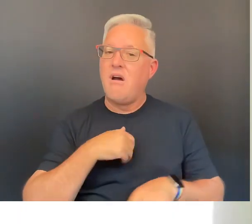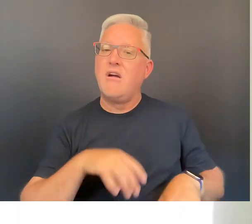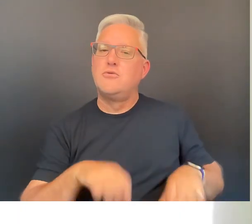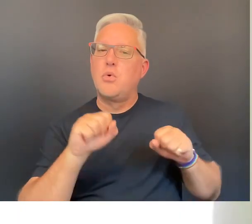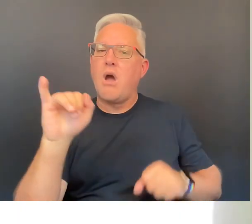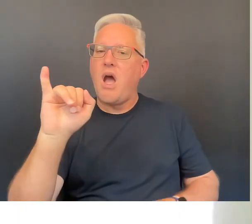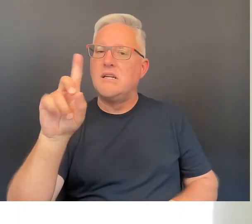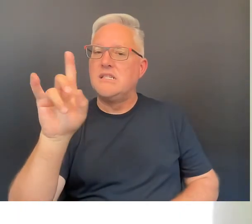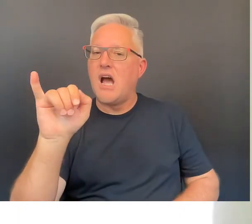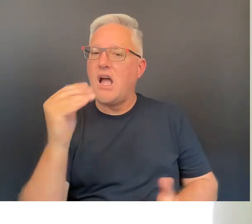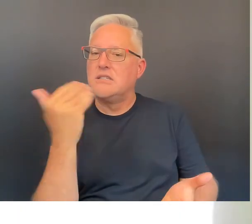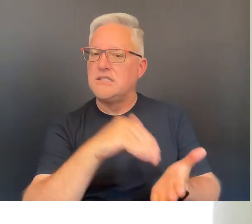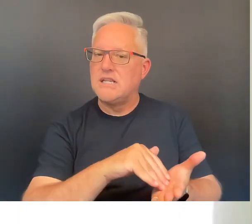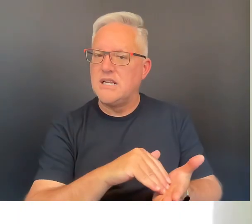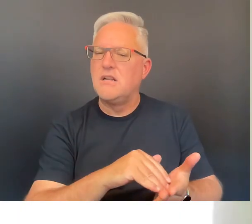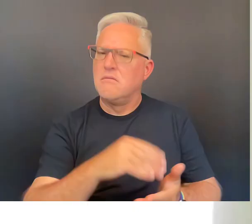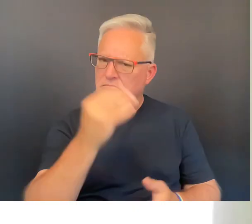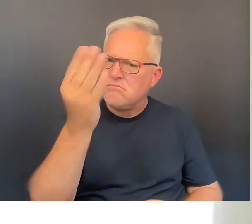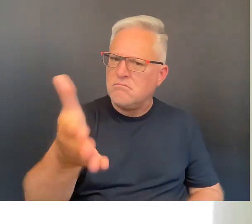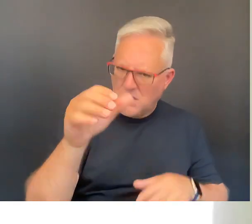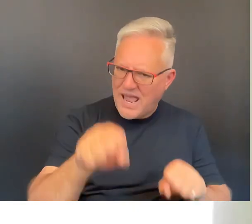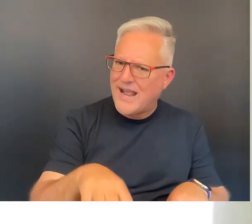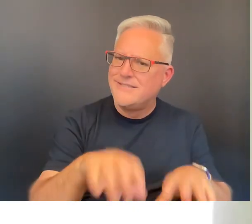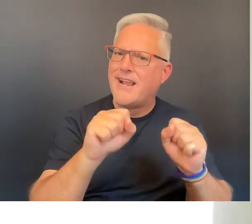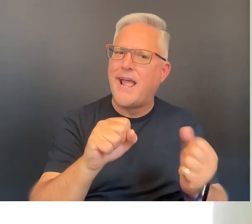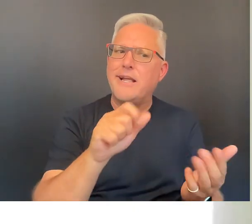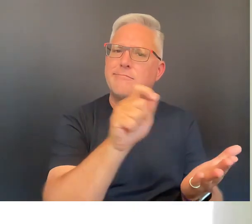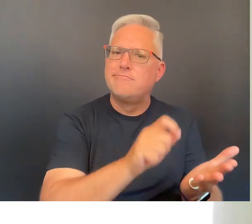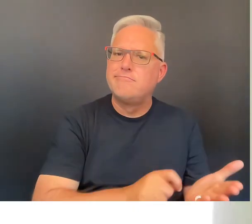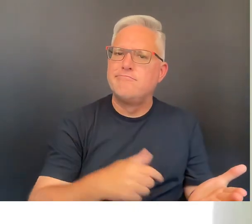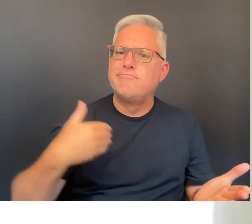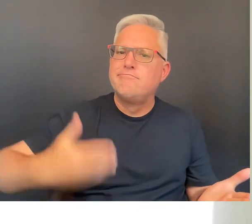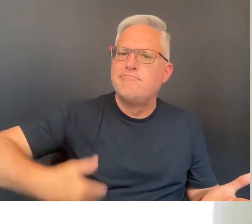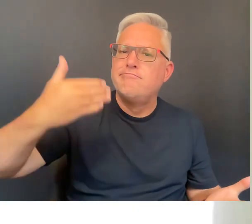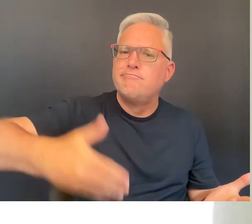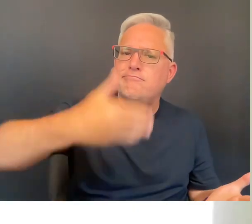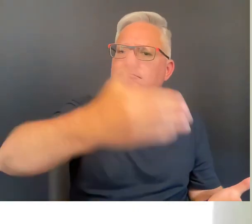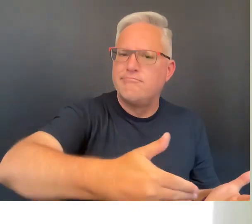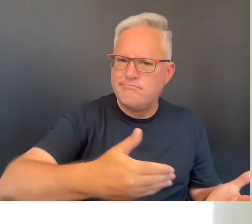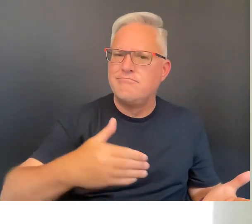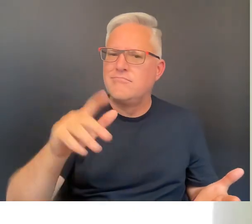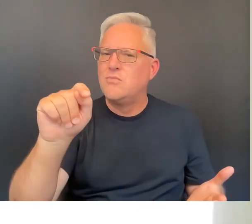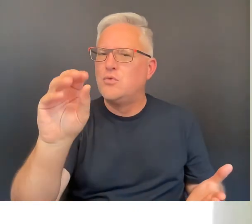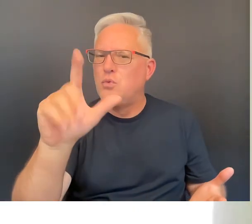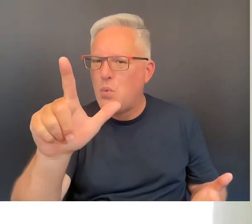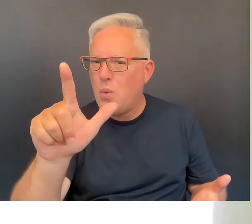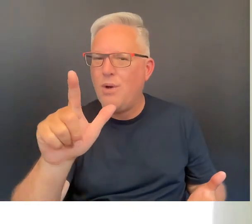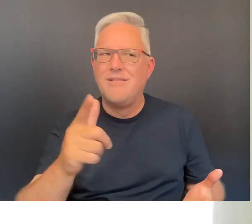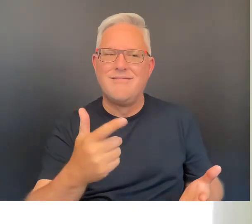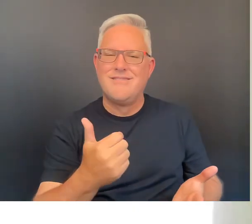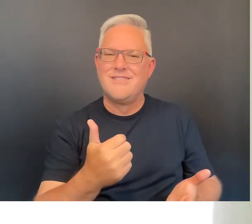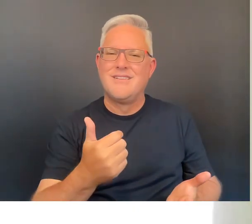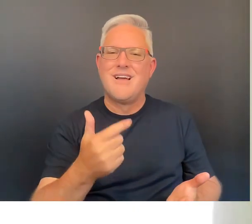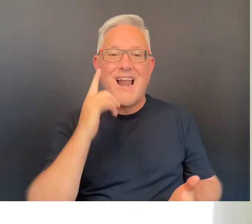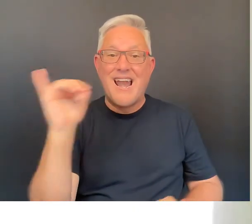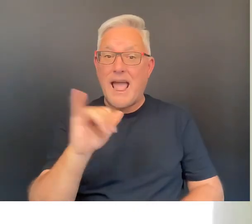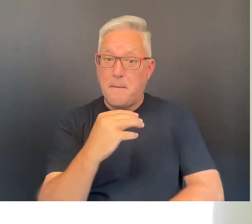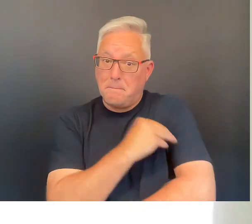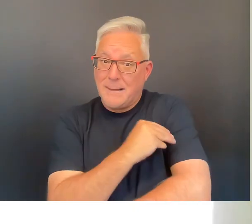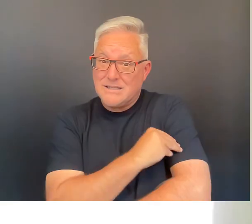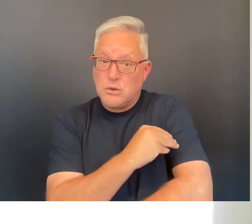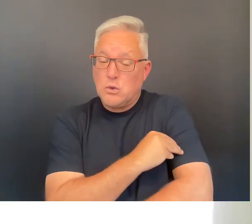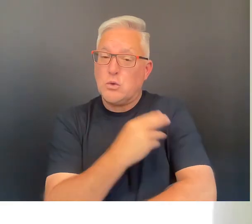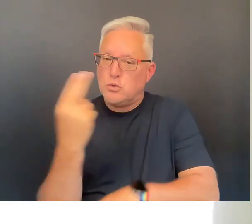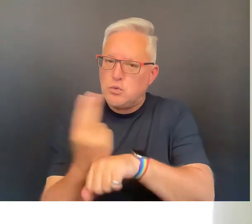the inventory because you can do that to see where you're at. It's a practice, it's a tool that can be used so you can, like a muscle,